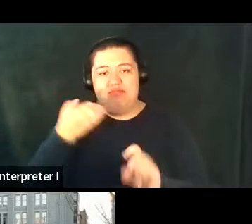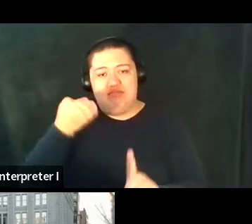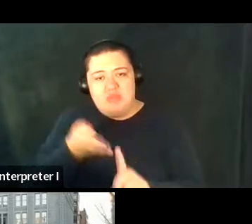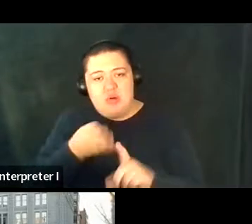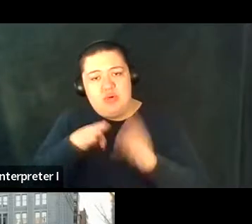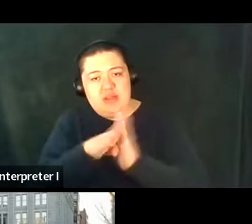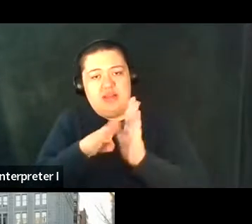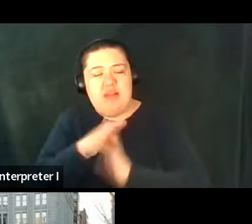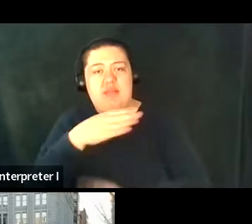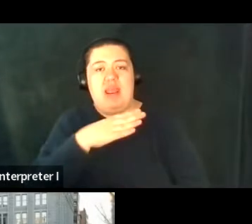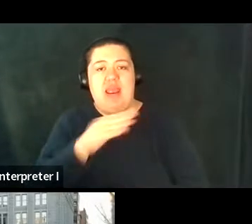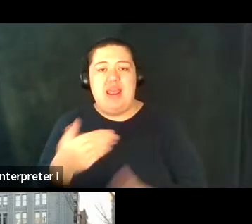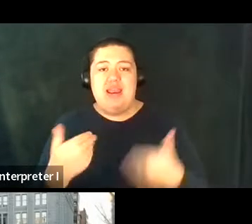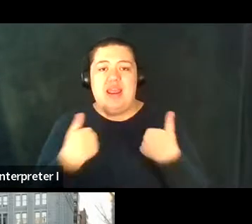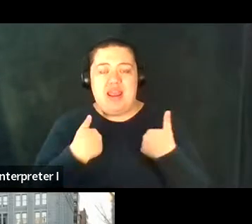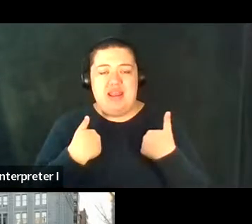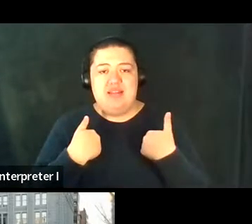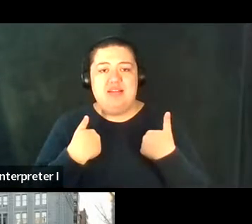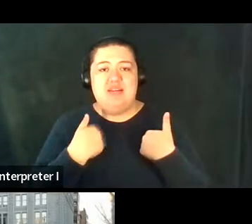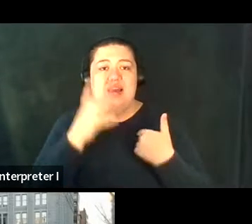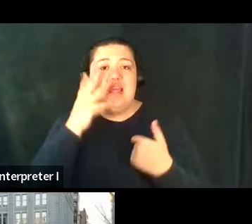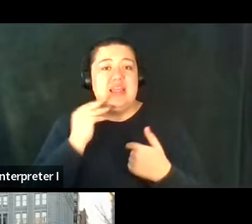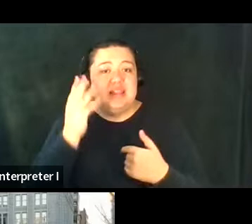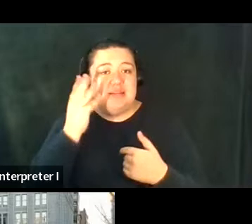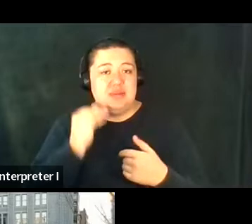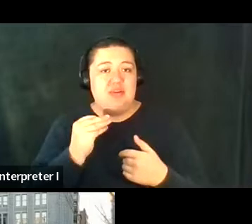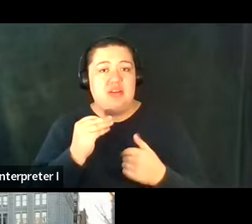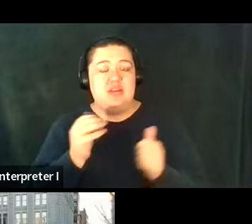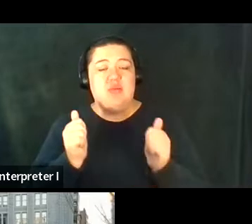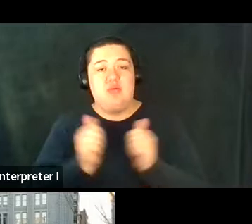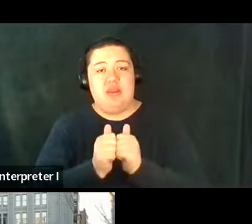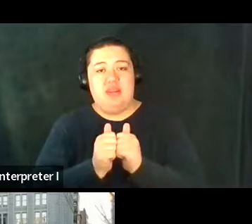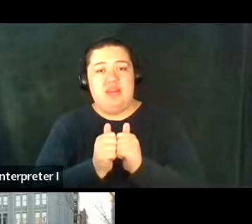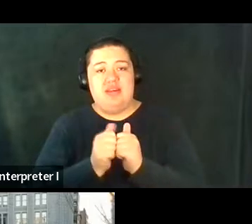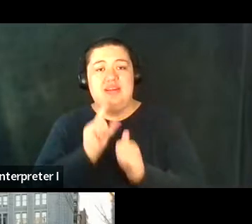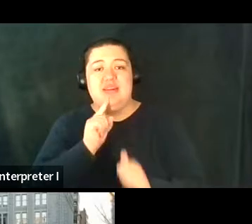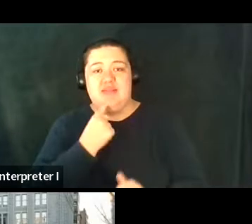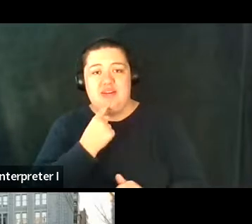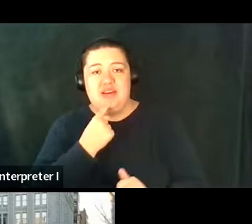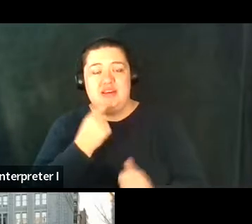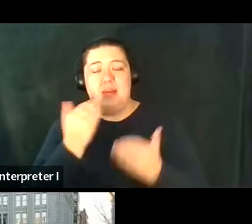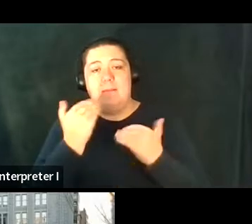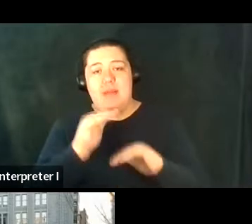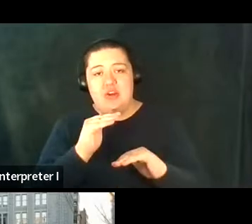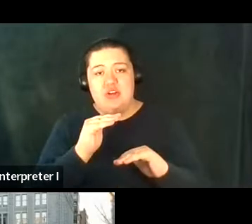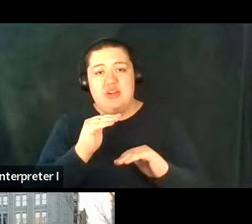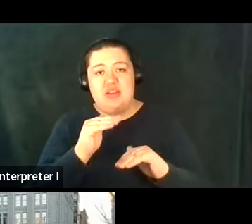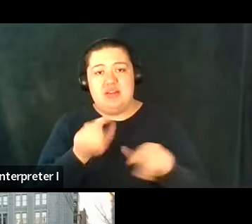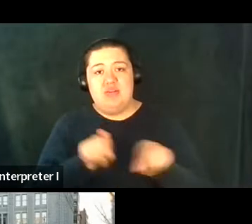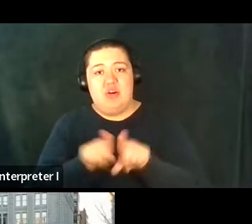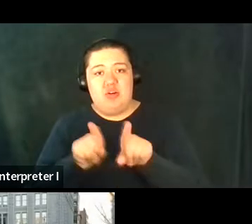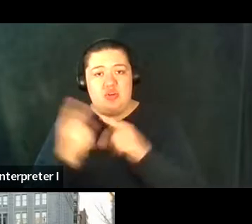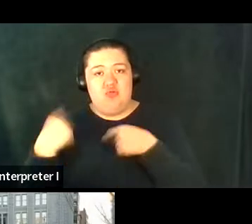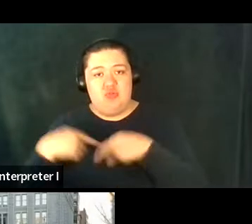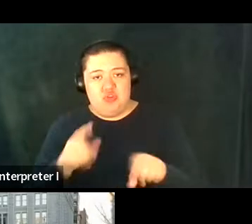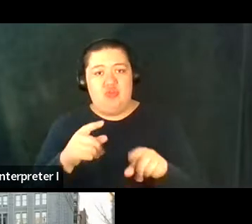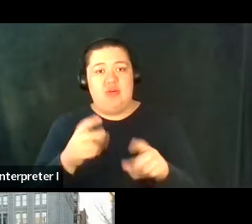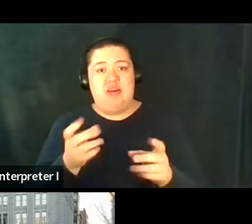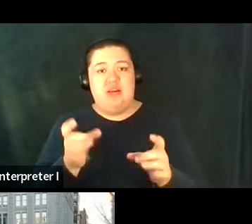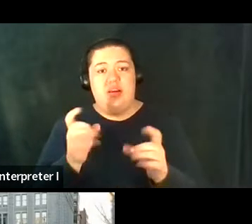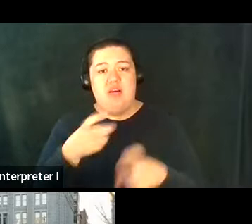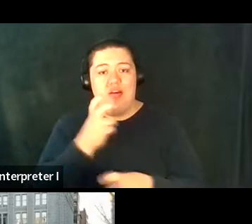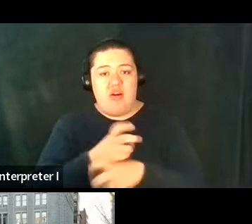and has some experience dealing with significant budgets, even during challenging times. So I